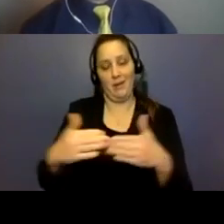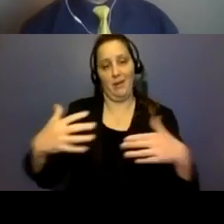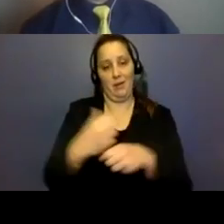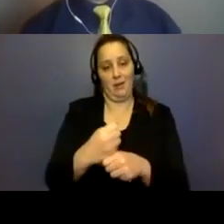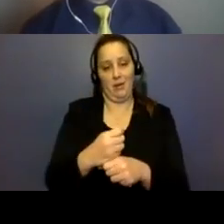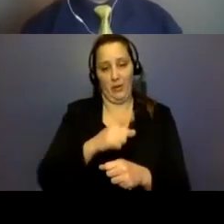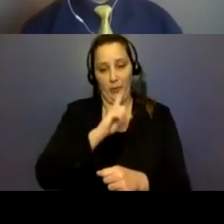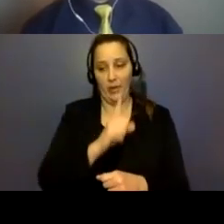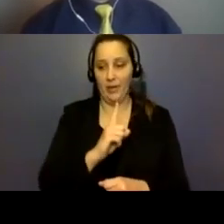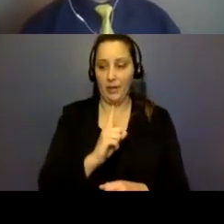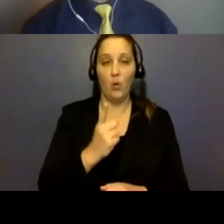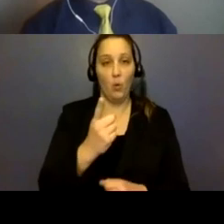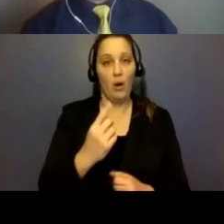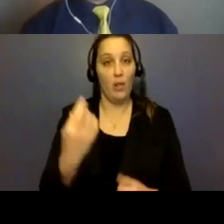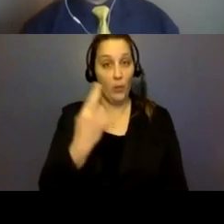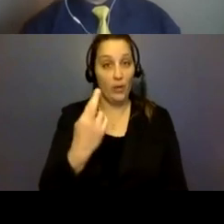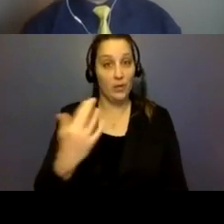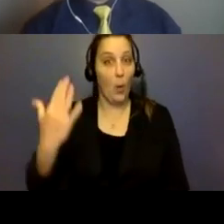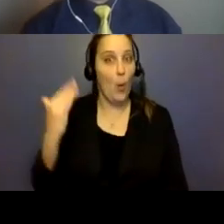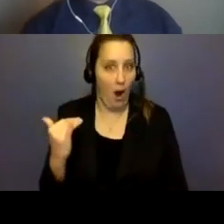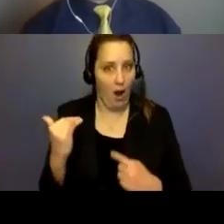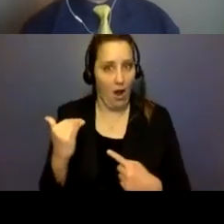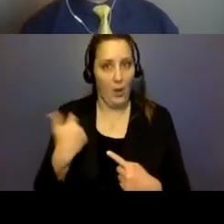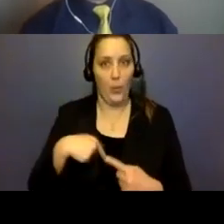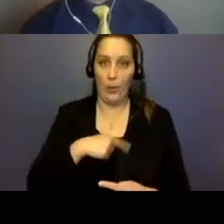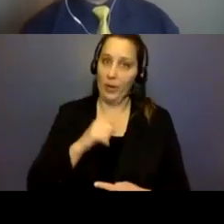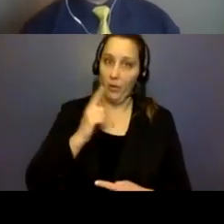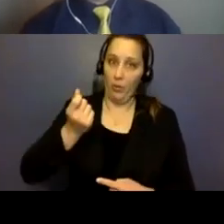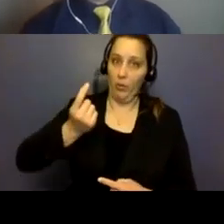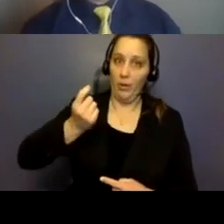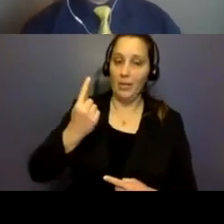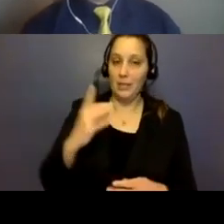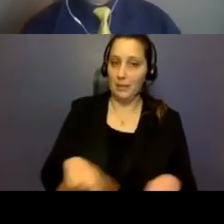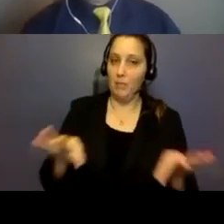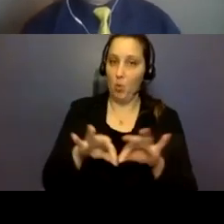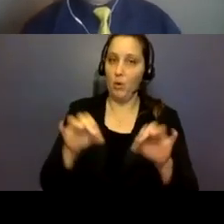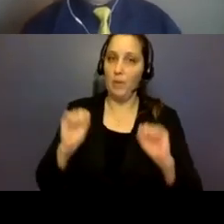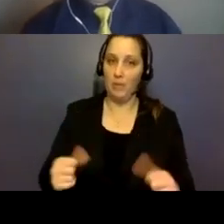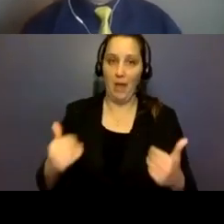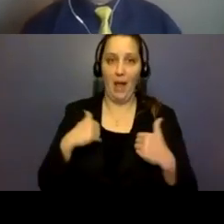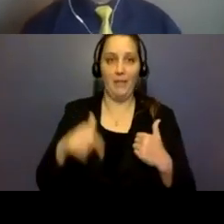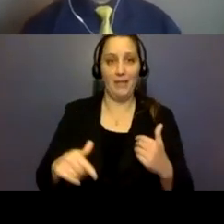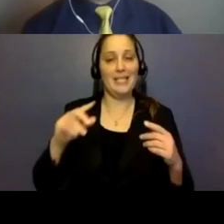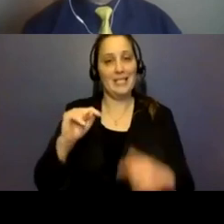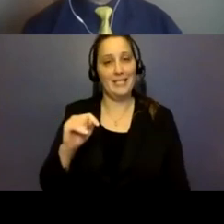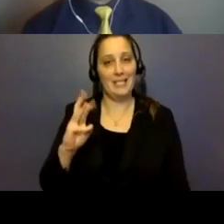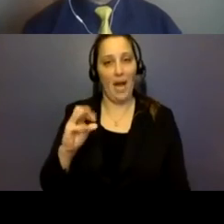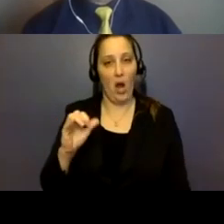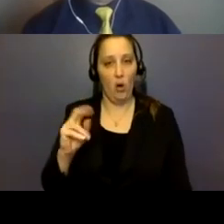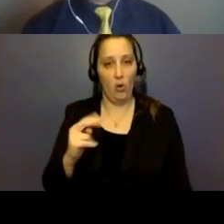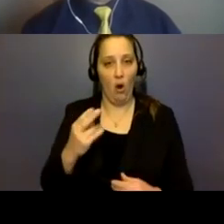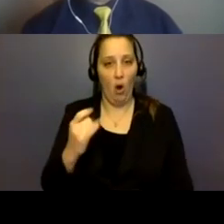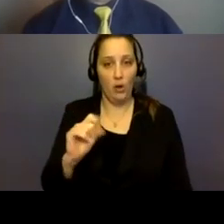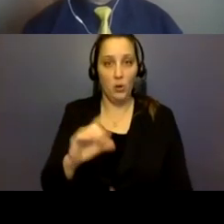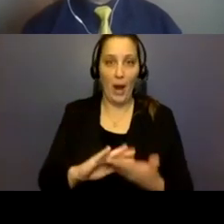reality that one of the reasons why we realize it's important to be able to have these town halls is so as a